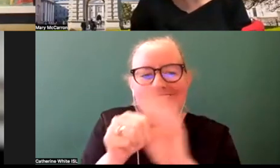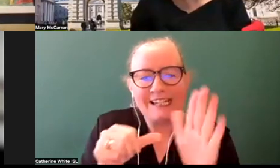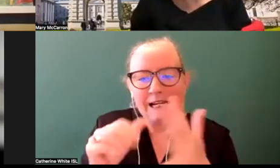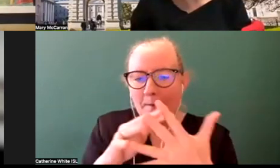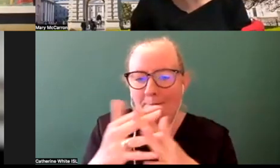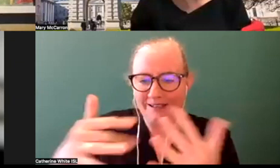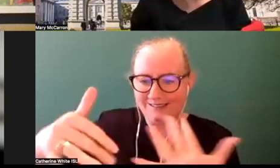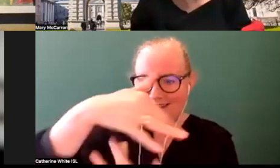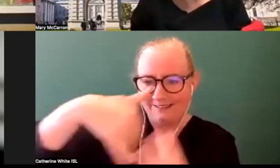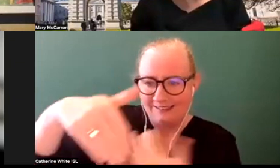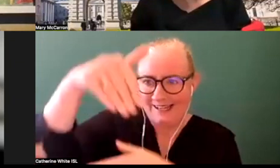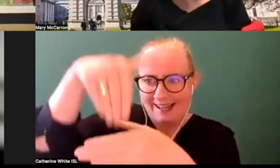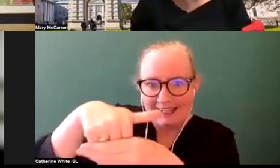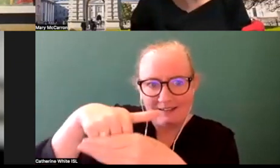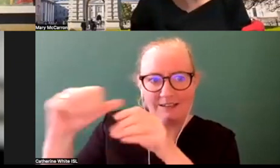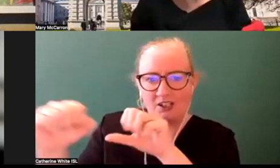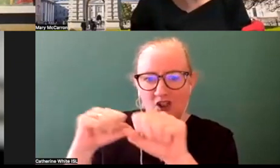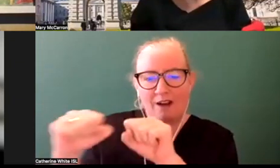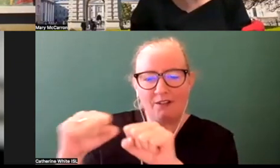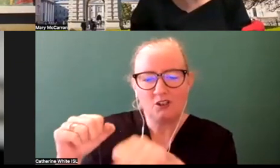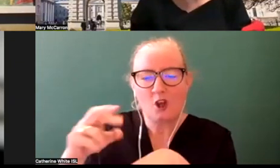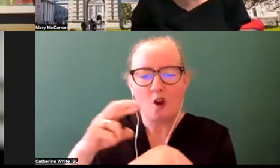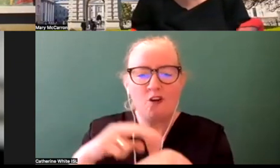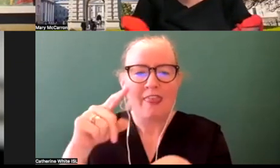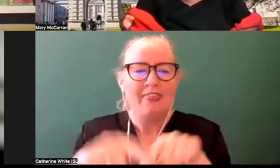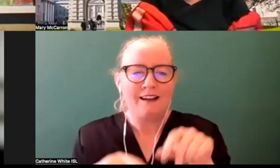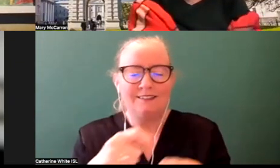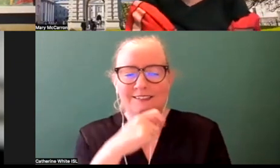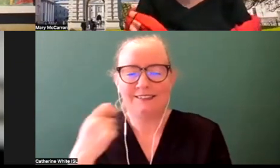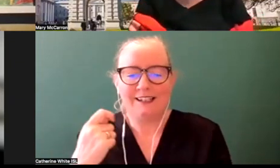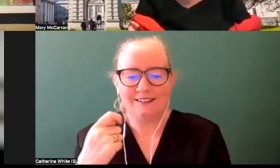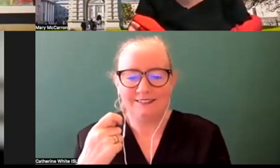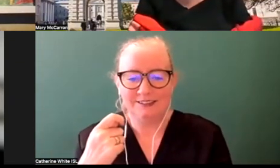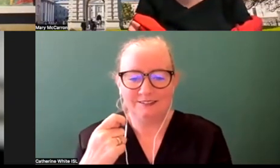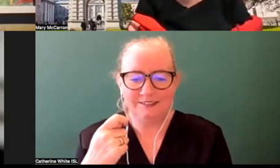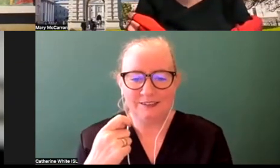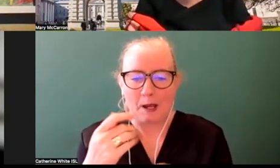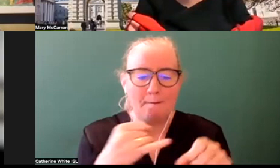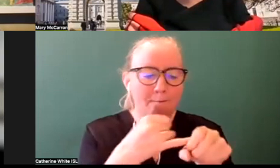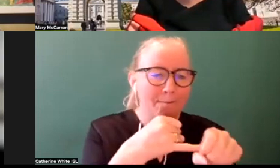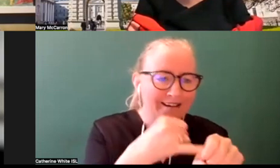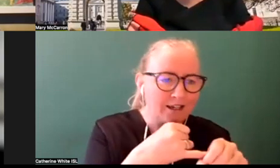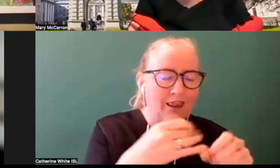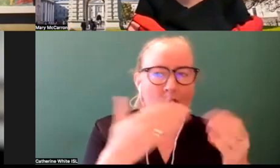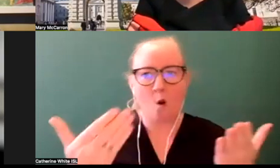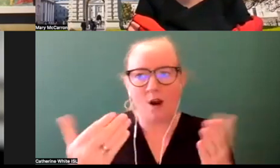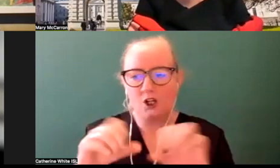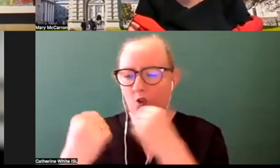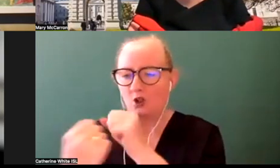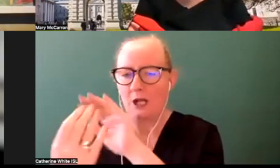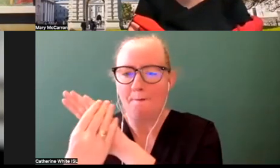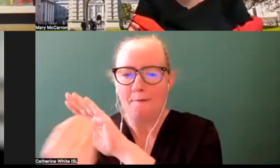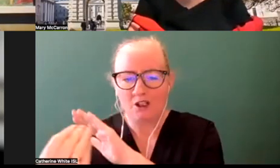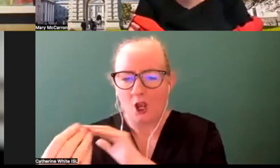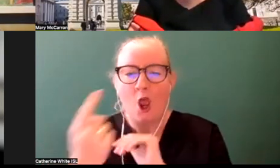the services. So I think that rather than talking about maybe, you know, going a medical or a social care model, we need to look at maybe what